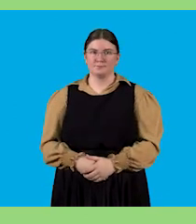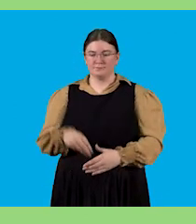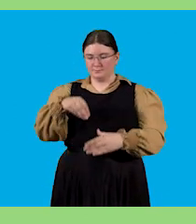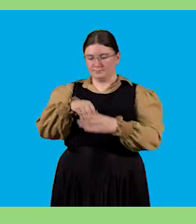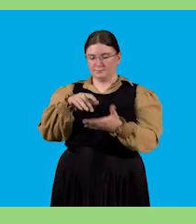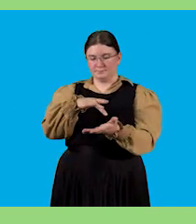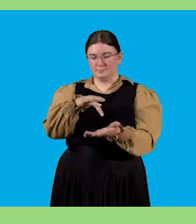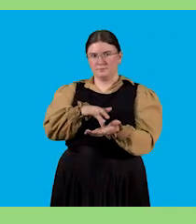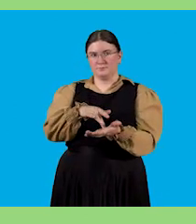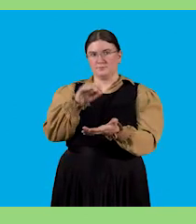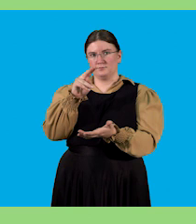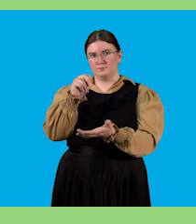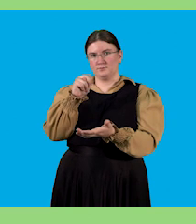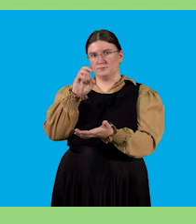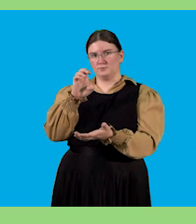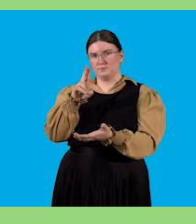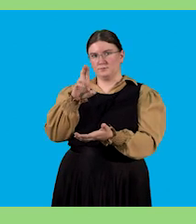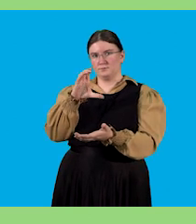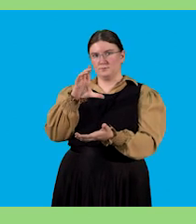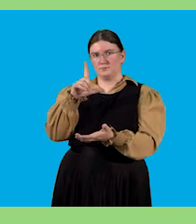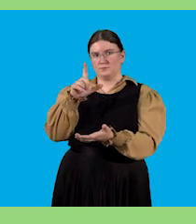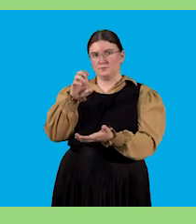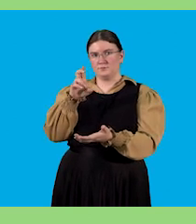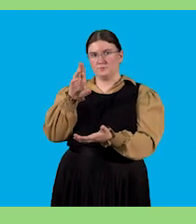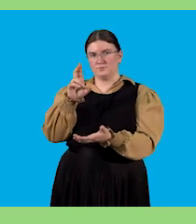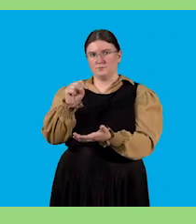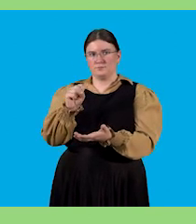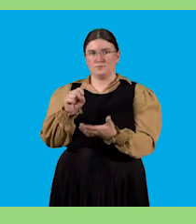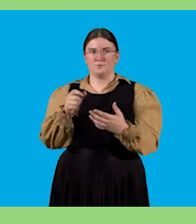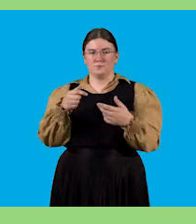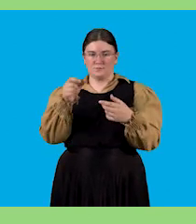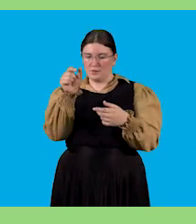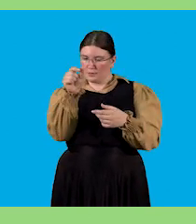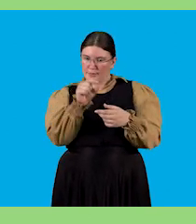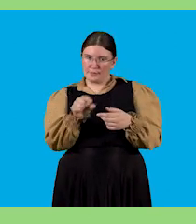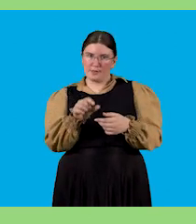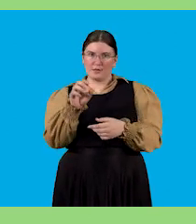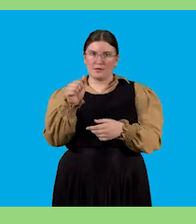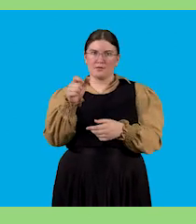That is the nucleus. That is the axon over there.